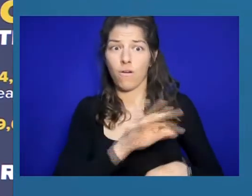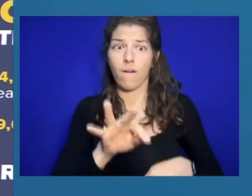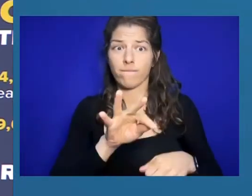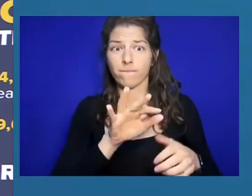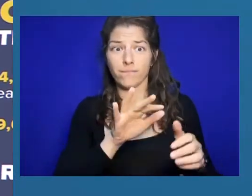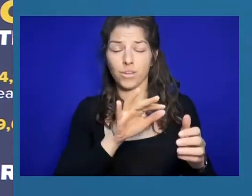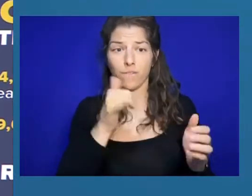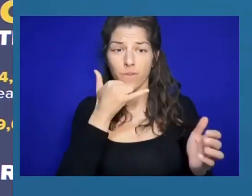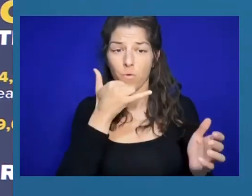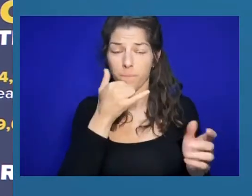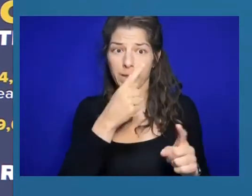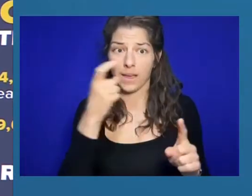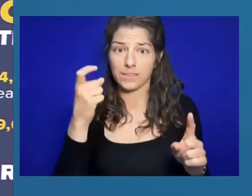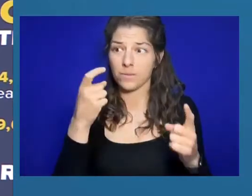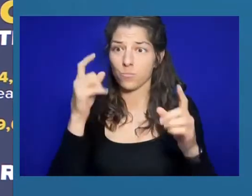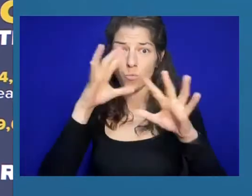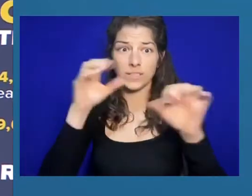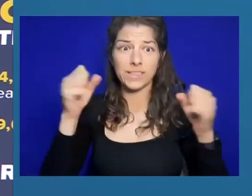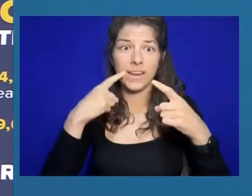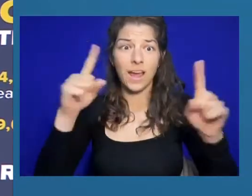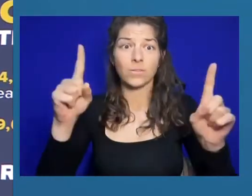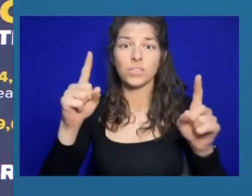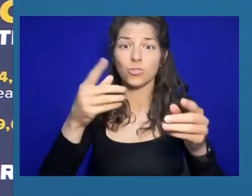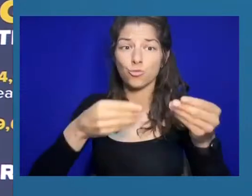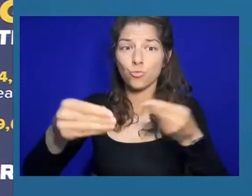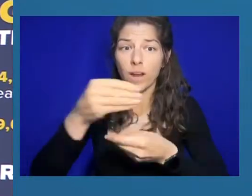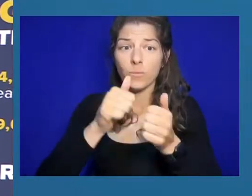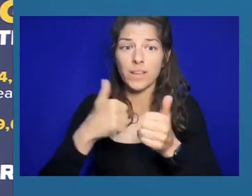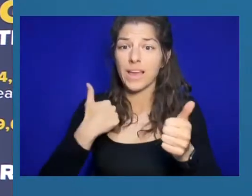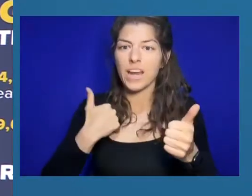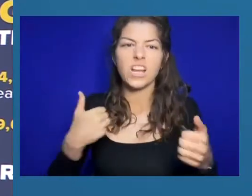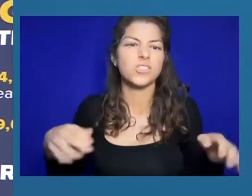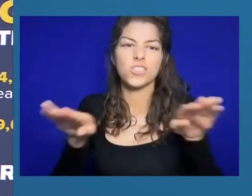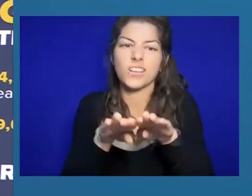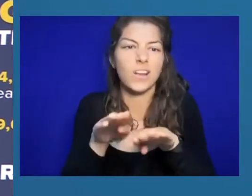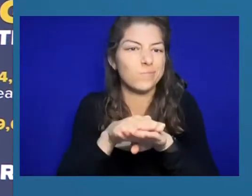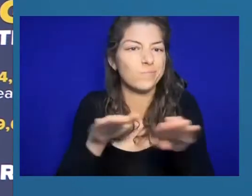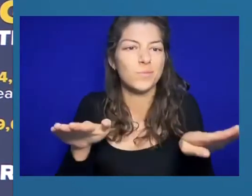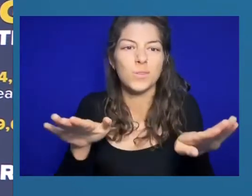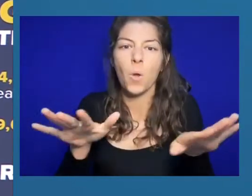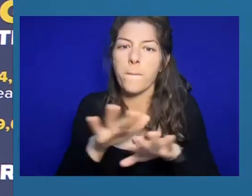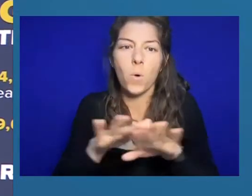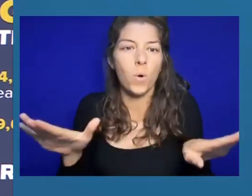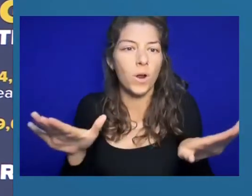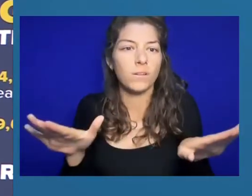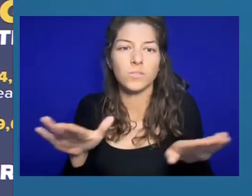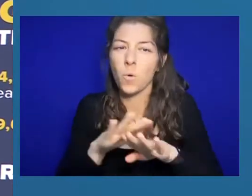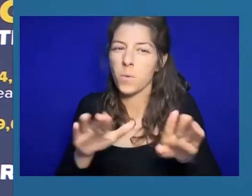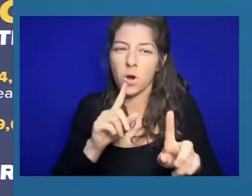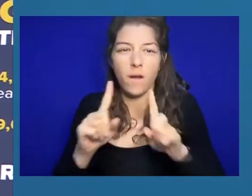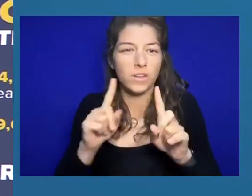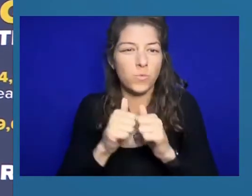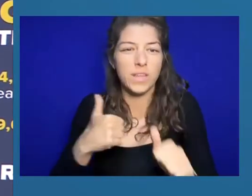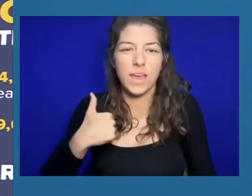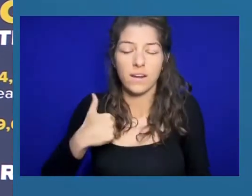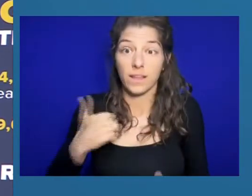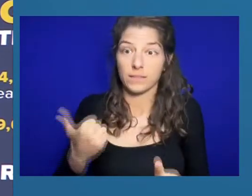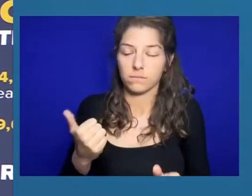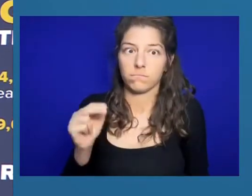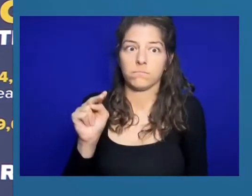announced that all conversations about trade with Canada are shut down. We're not going to continue any more conversations. So that's a news